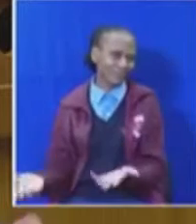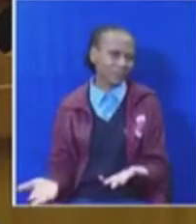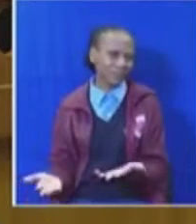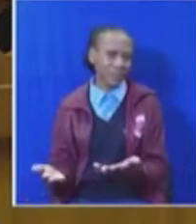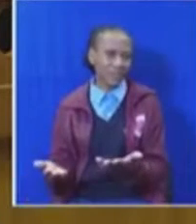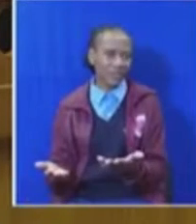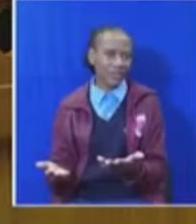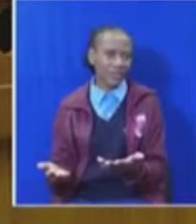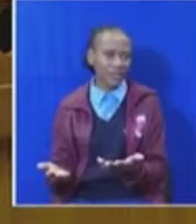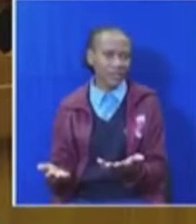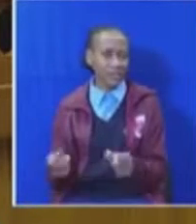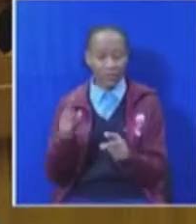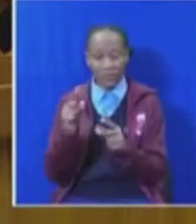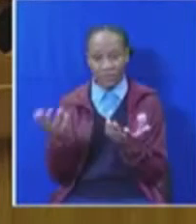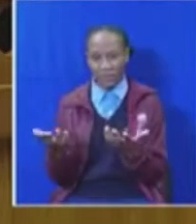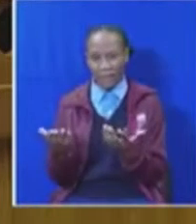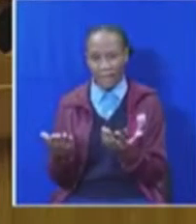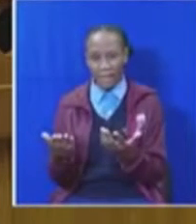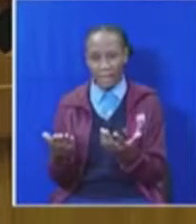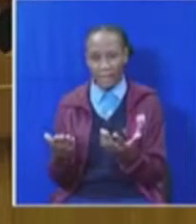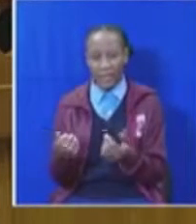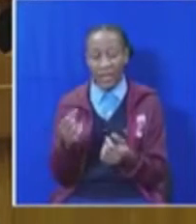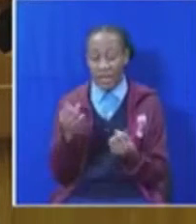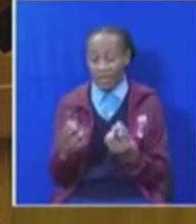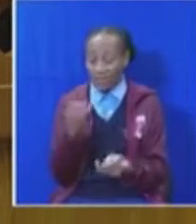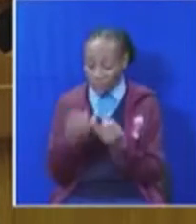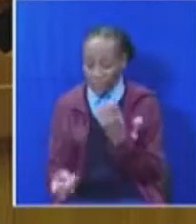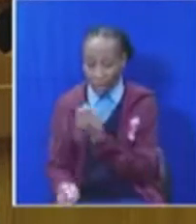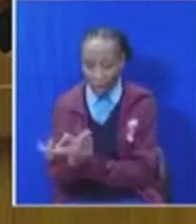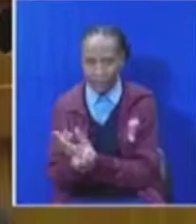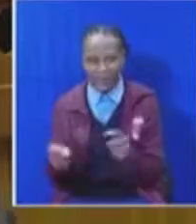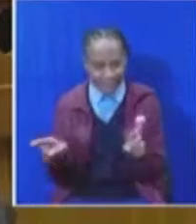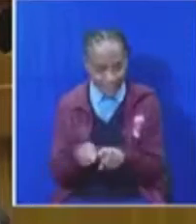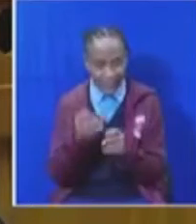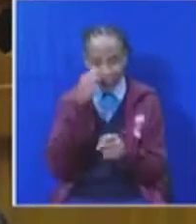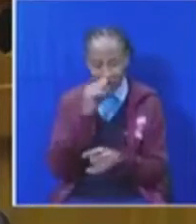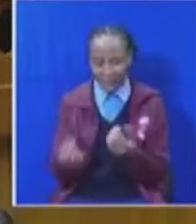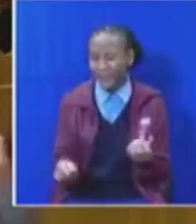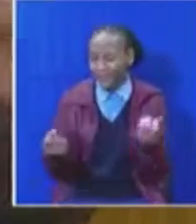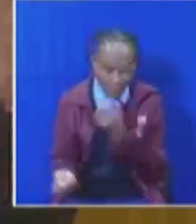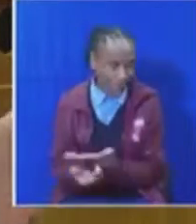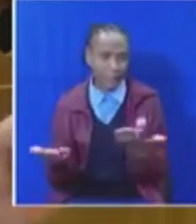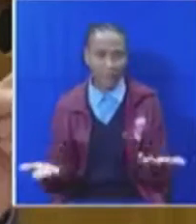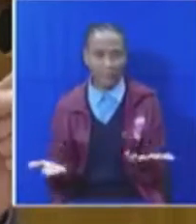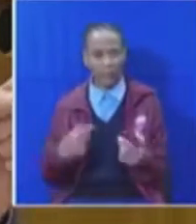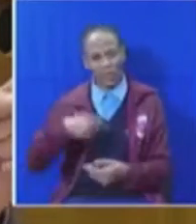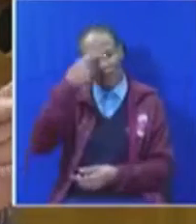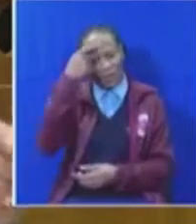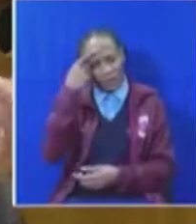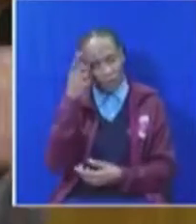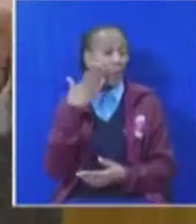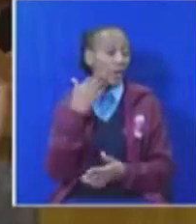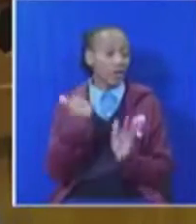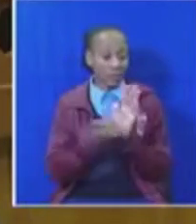best address this, and whether by criminalizing this conduct, the risks associated will be alleviated. We thought when the Act was